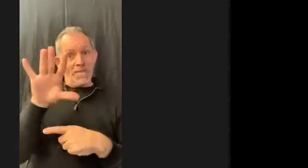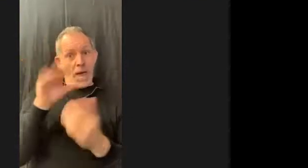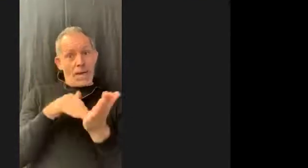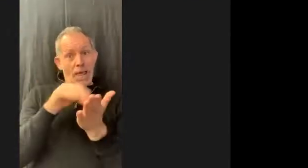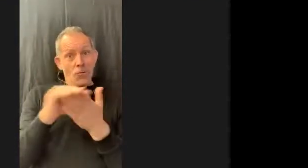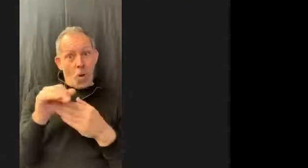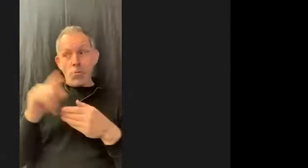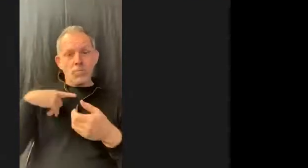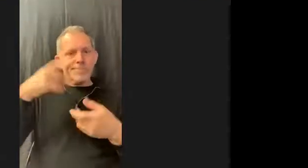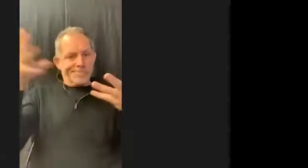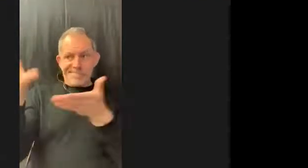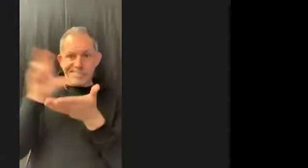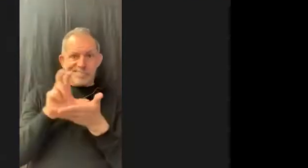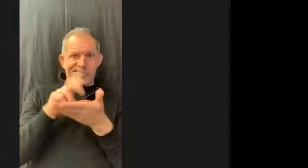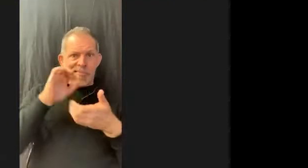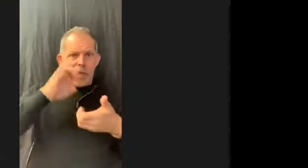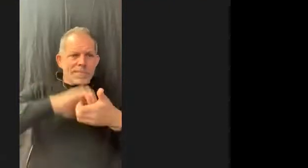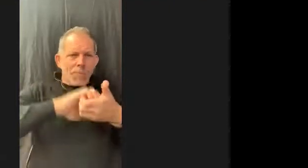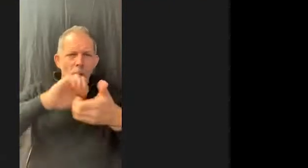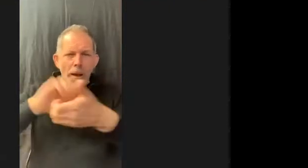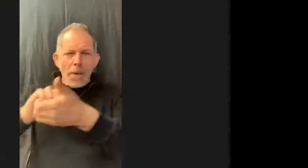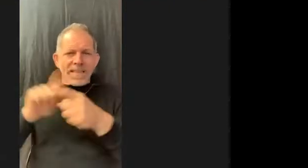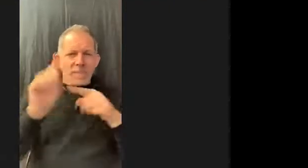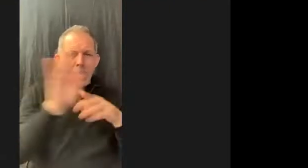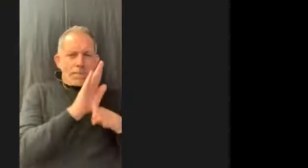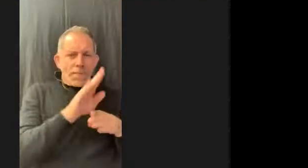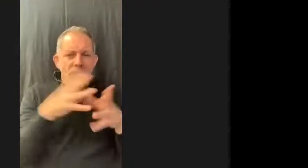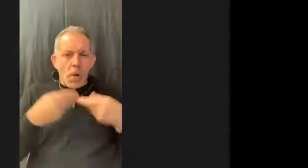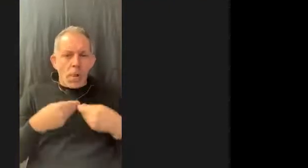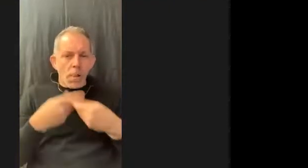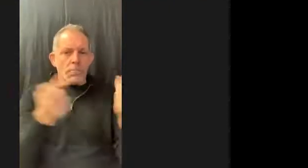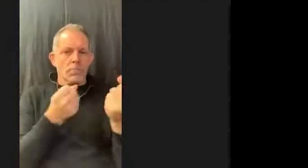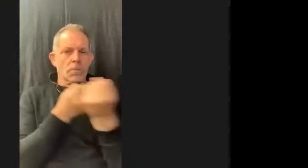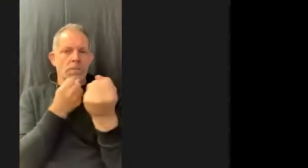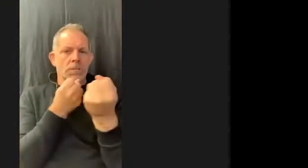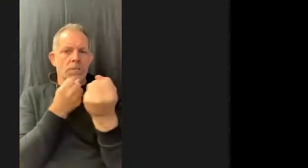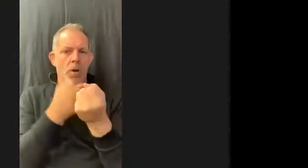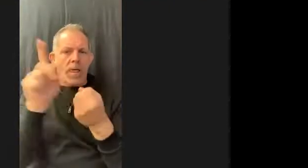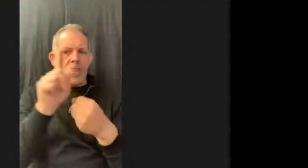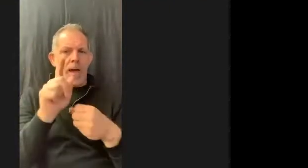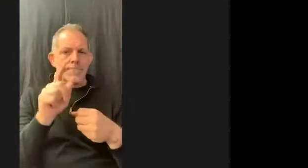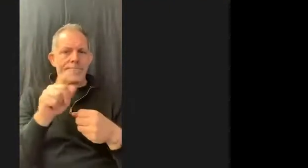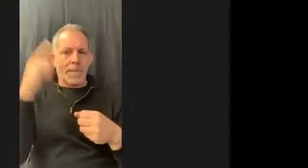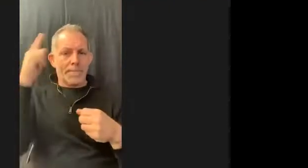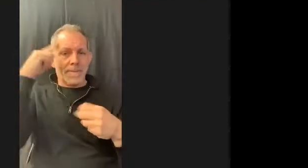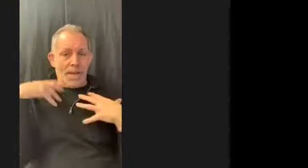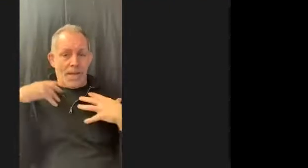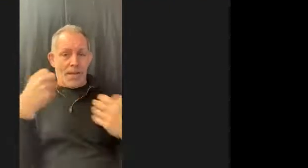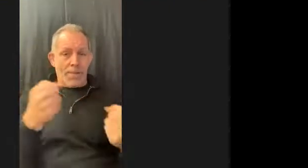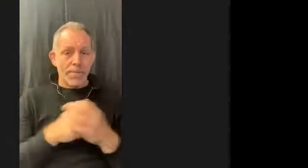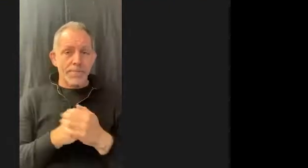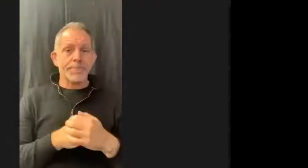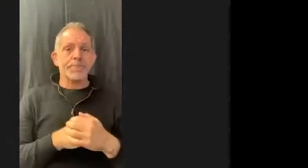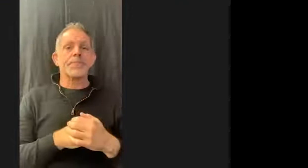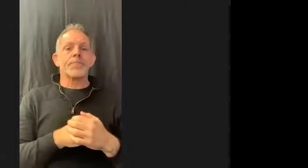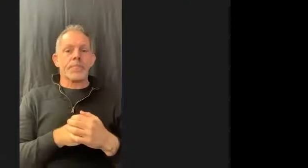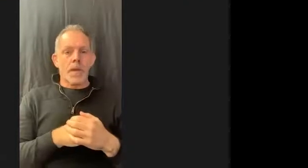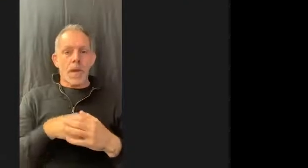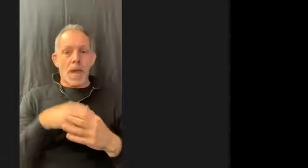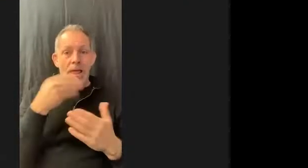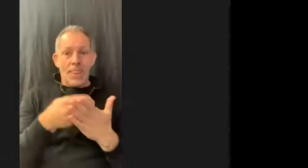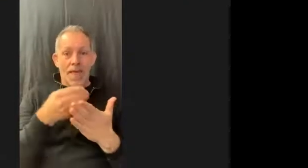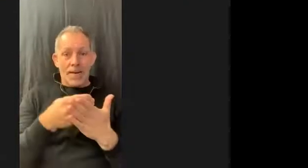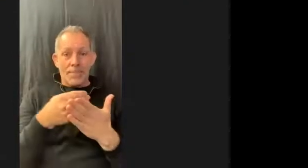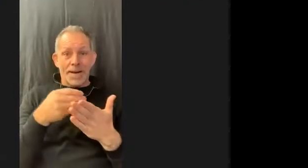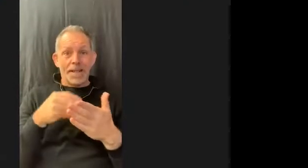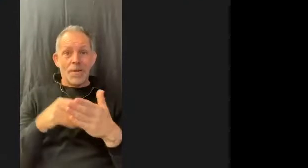health needs, and we are meeting with the cities and the mayors to work on these programs. It was identified by many of our cities in the county as a